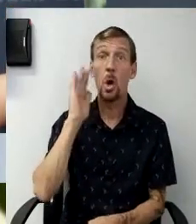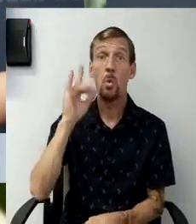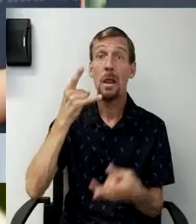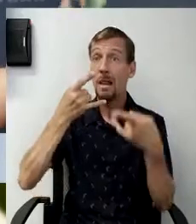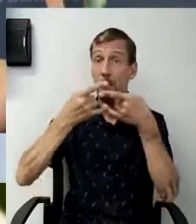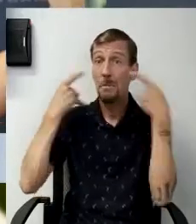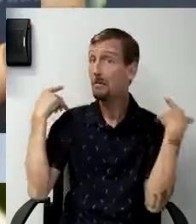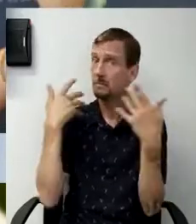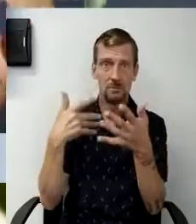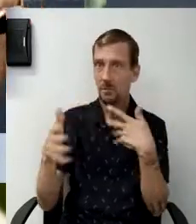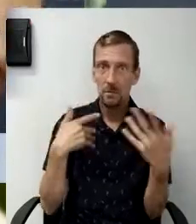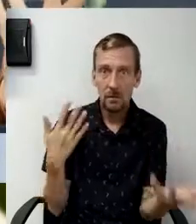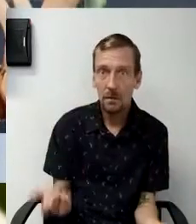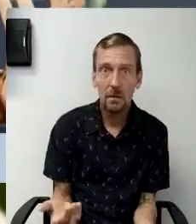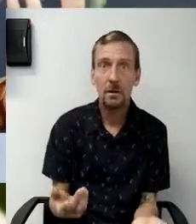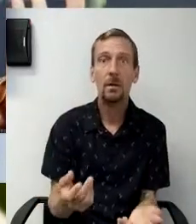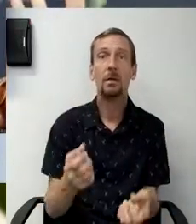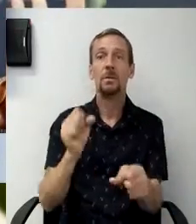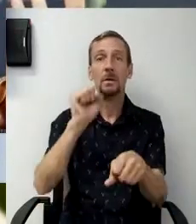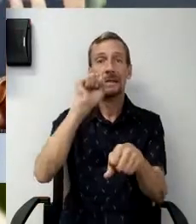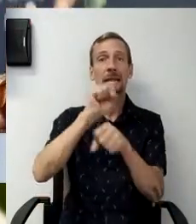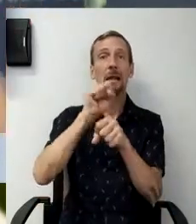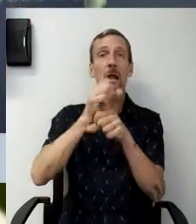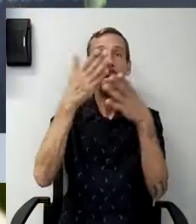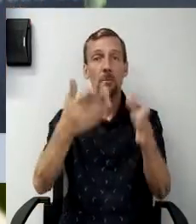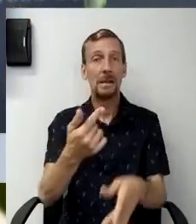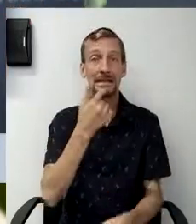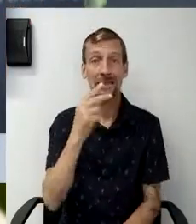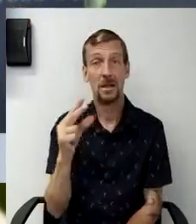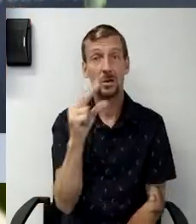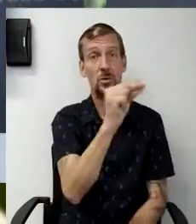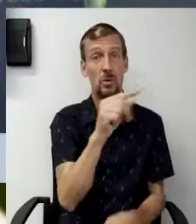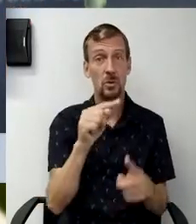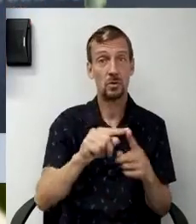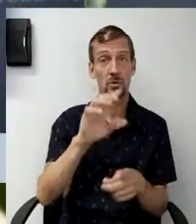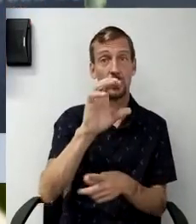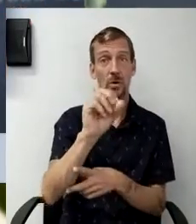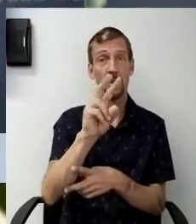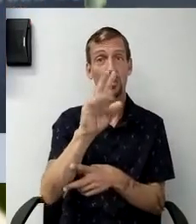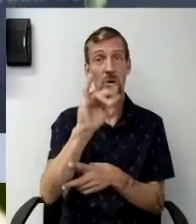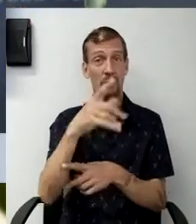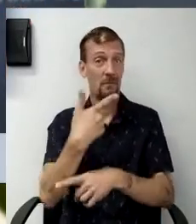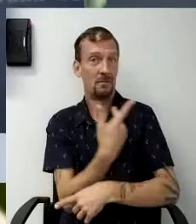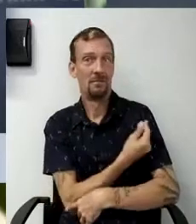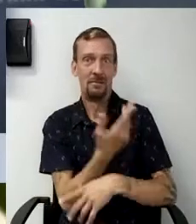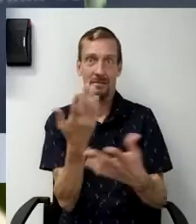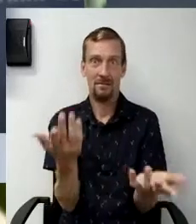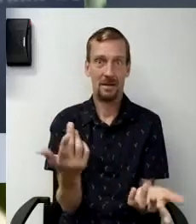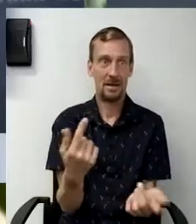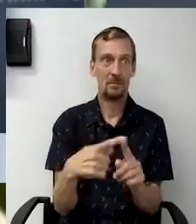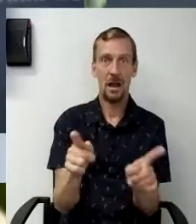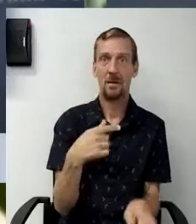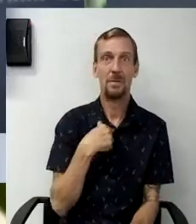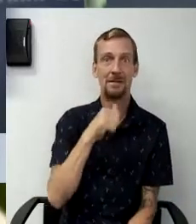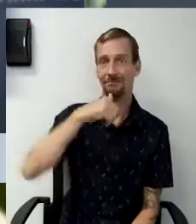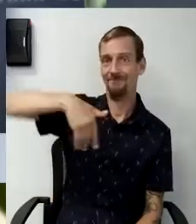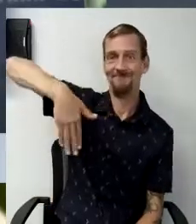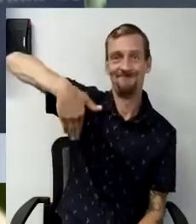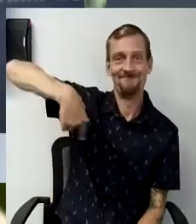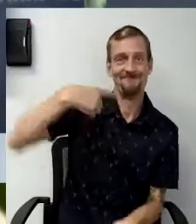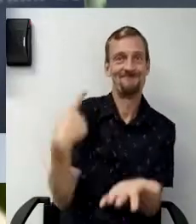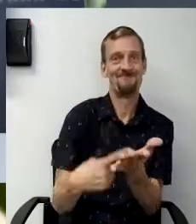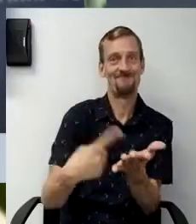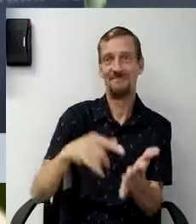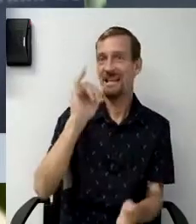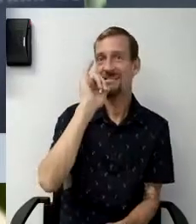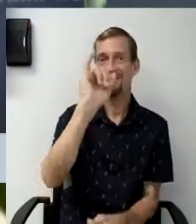up anyways, do employees get to say no to the COVID vaccine? Yeah, and I tell you, we've not had a single discussion around